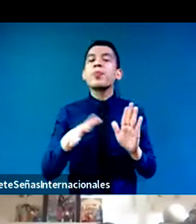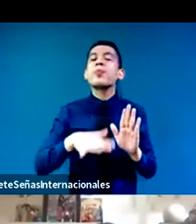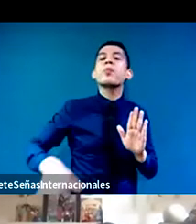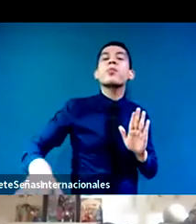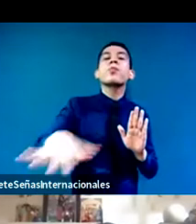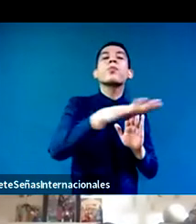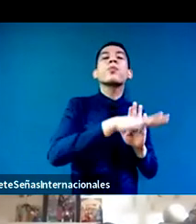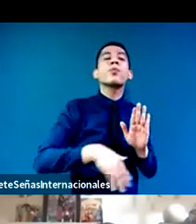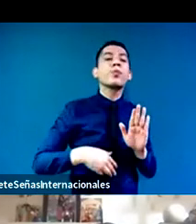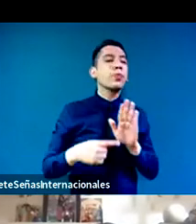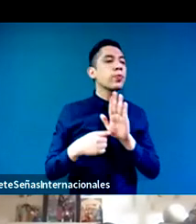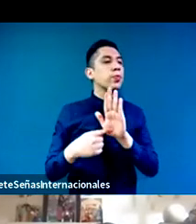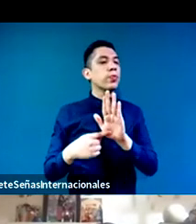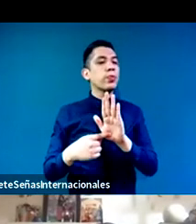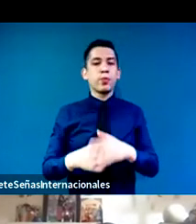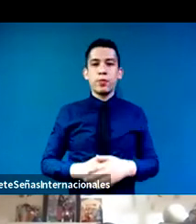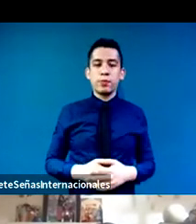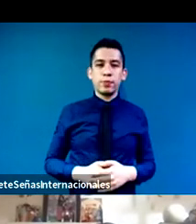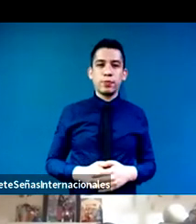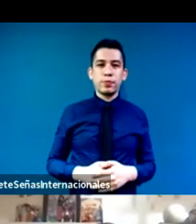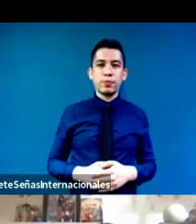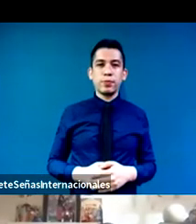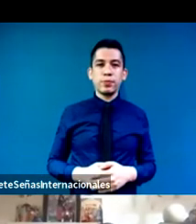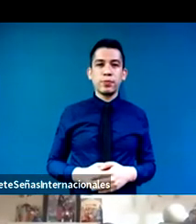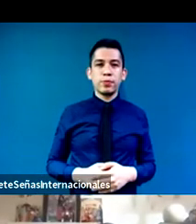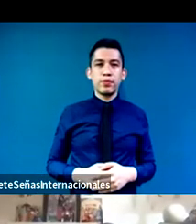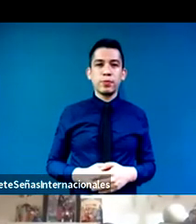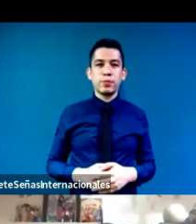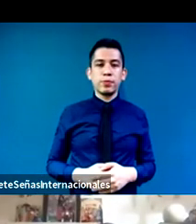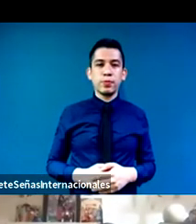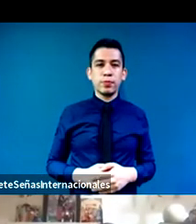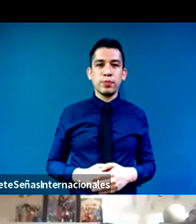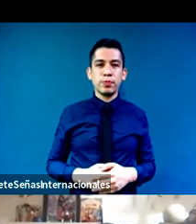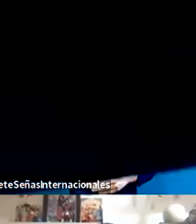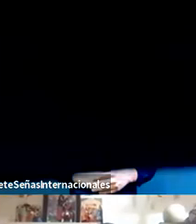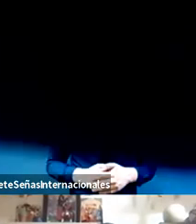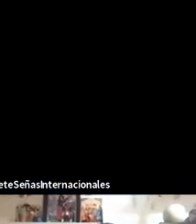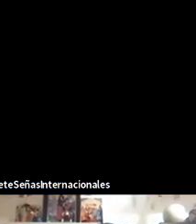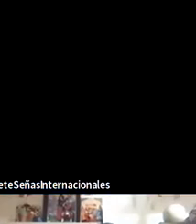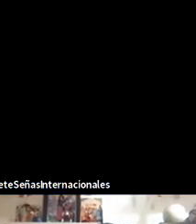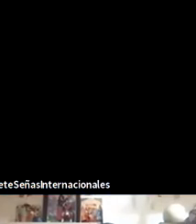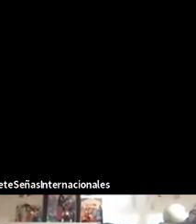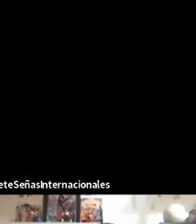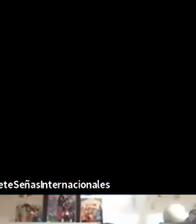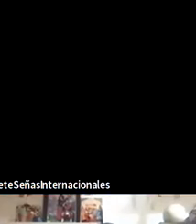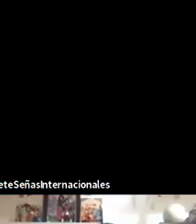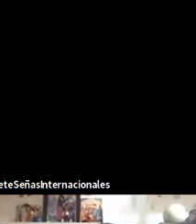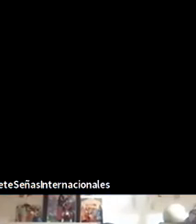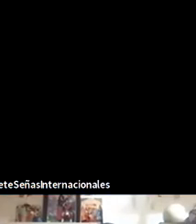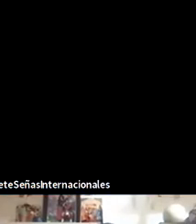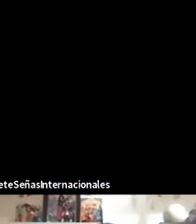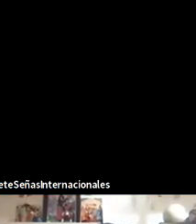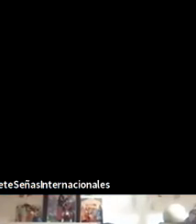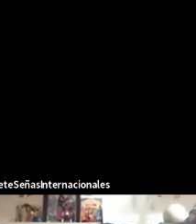on intersectionality, particularly sex, age, and disability and gender inequalities across the life